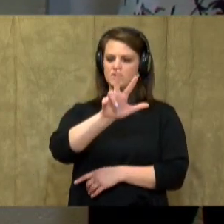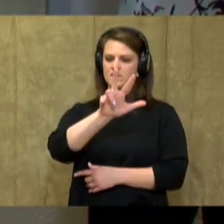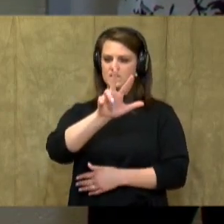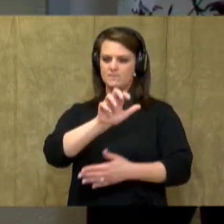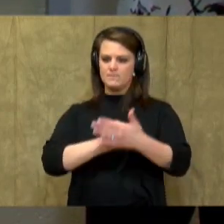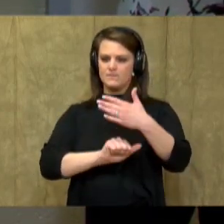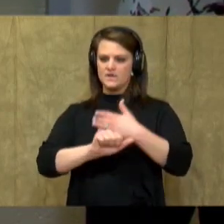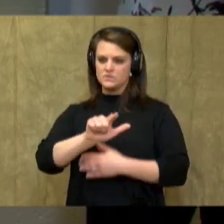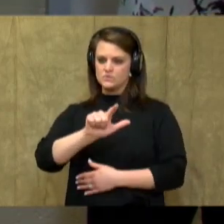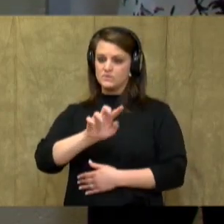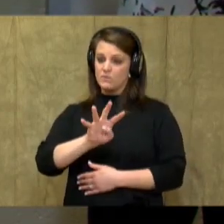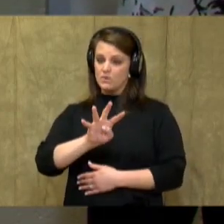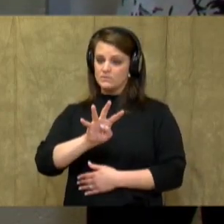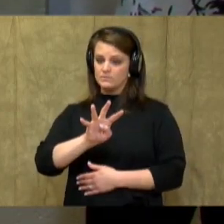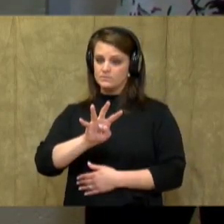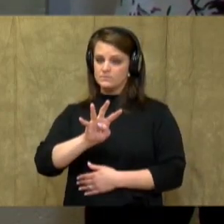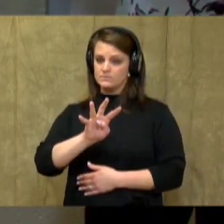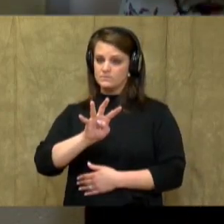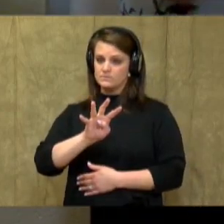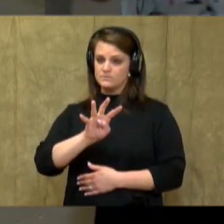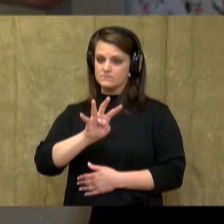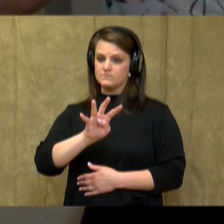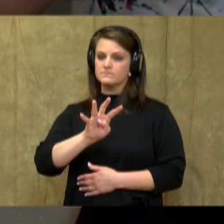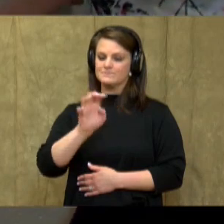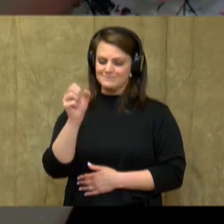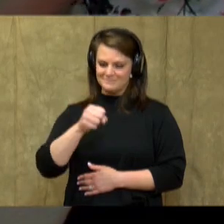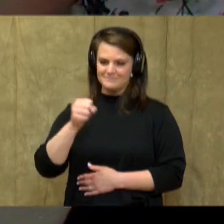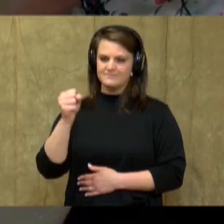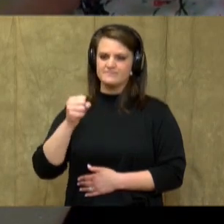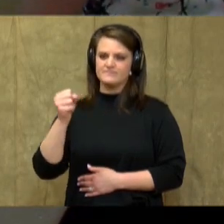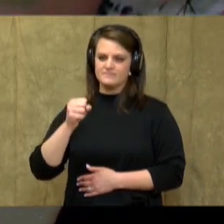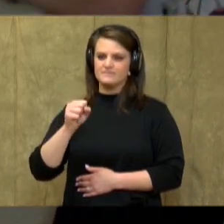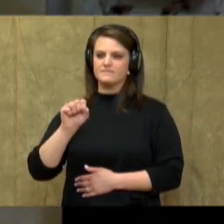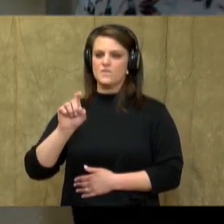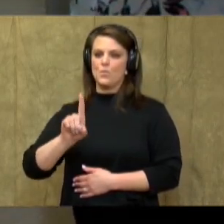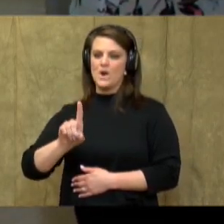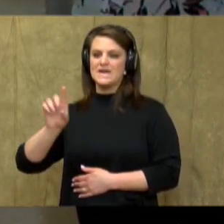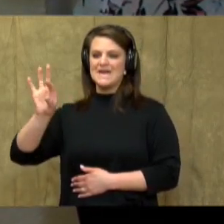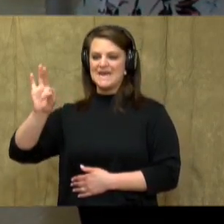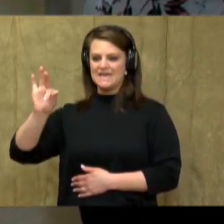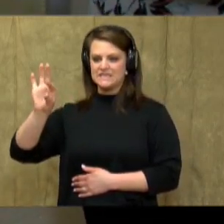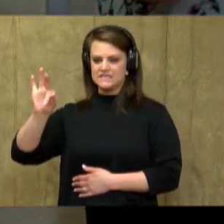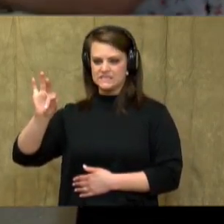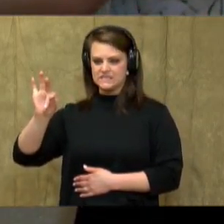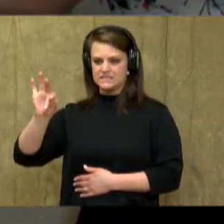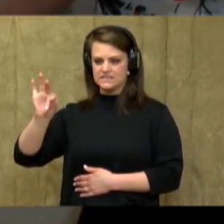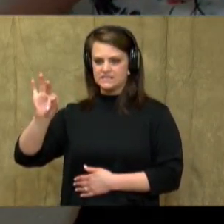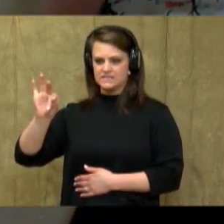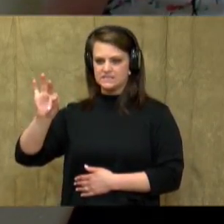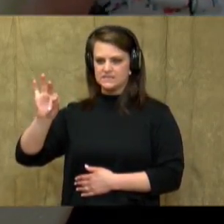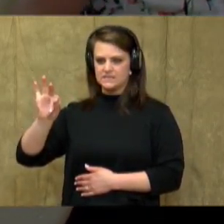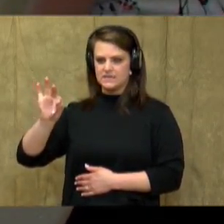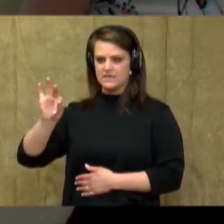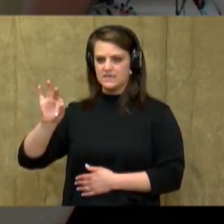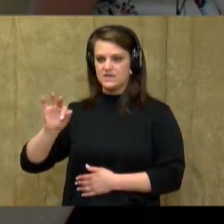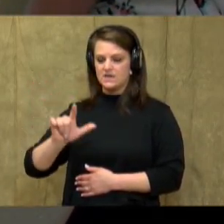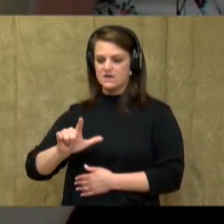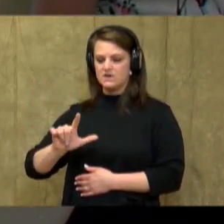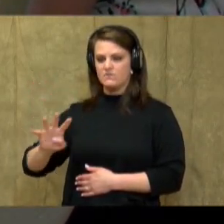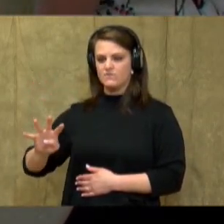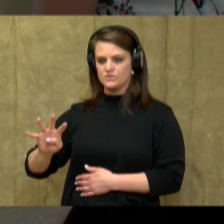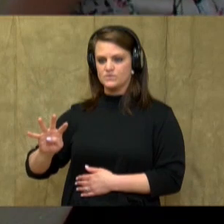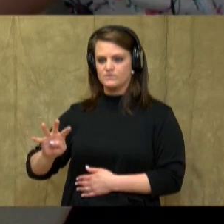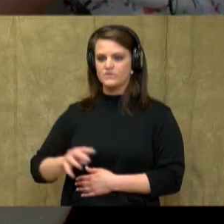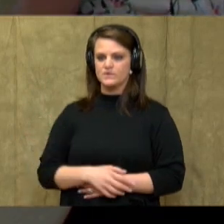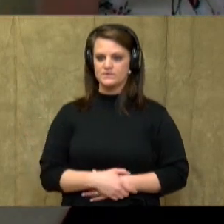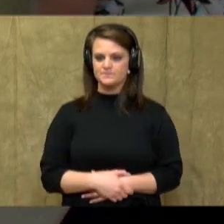43 and 24? Yes, it's 19. So 1 and